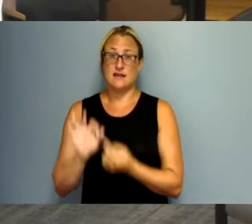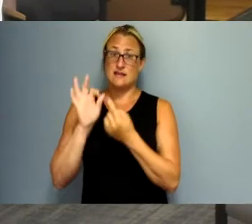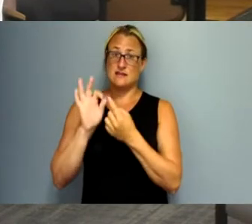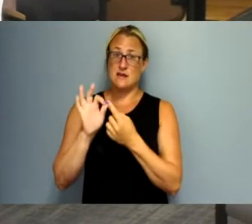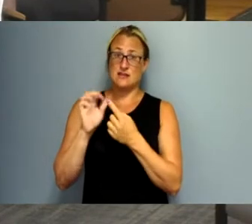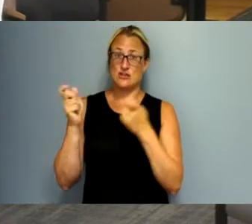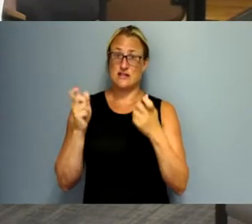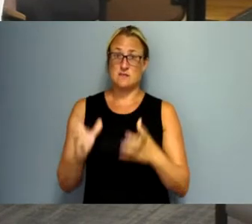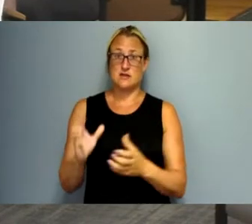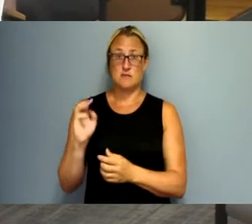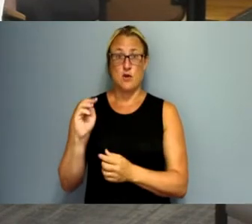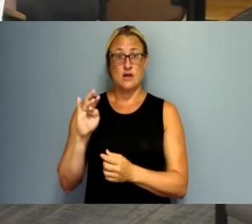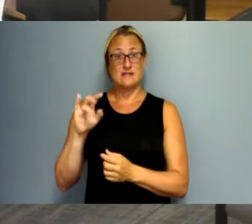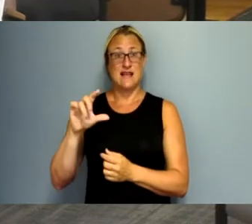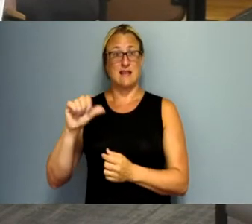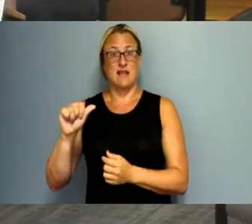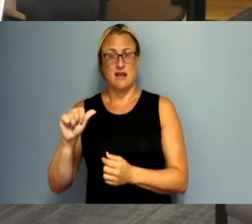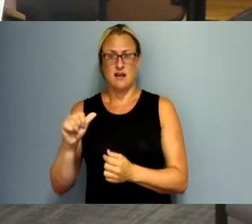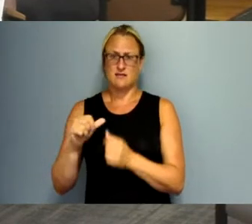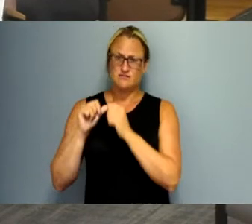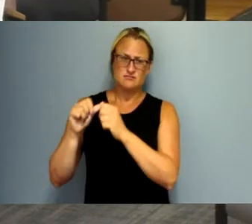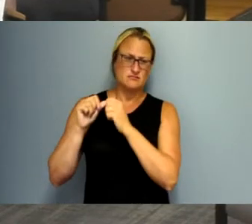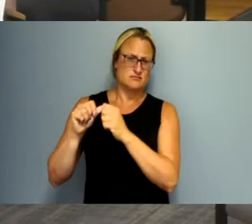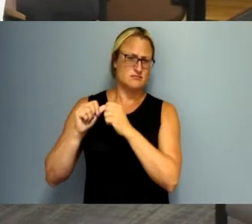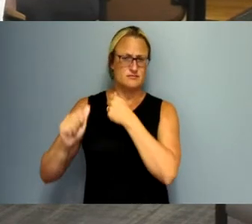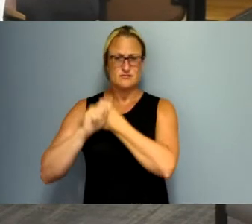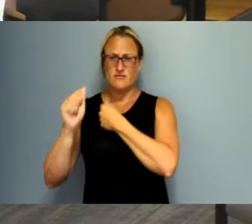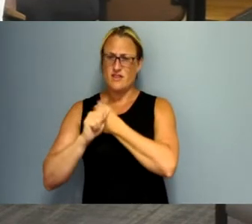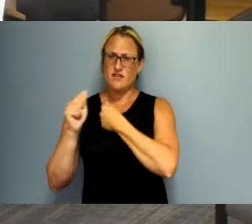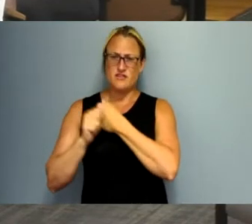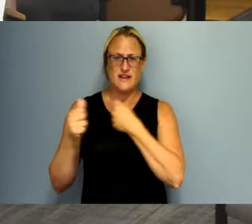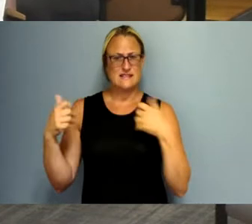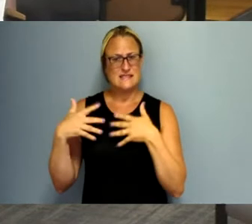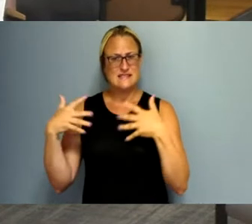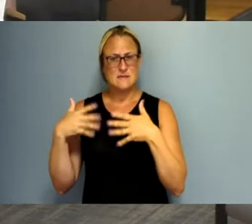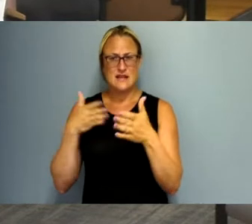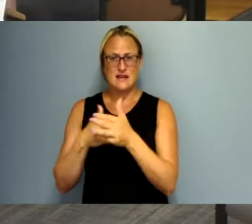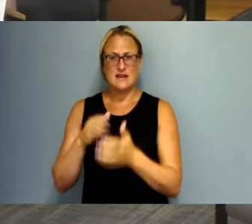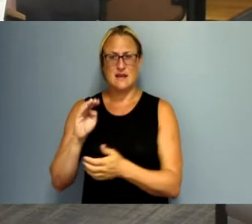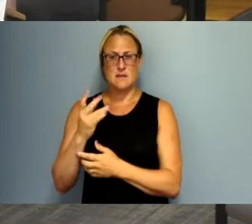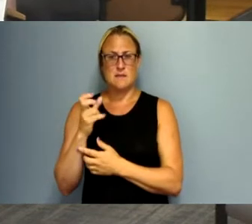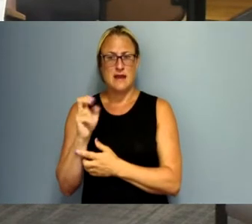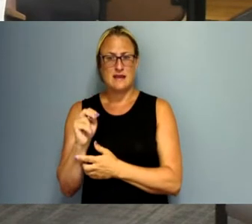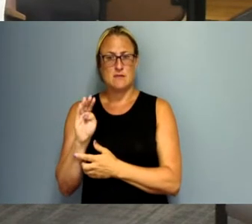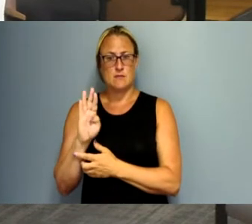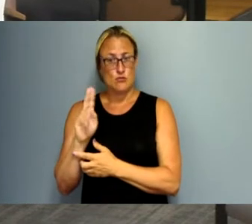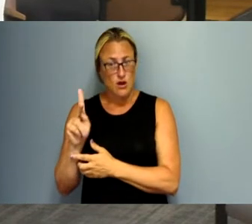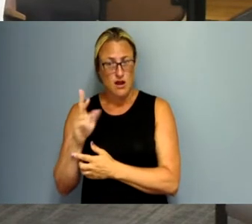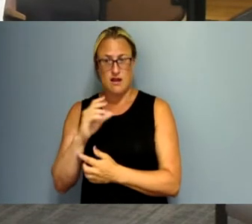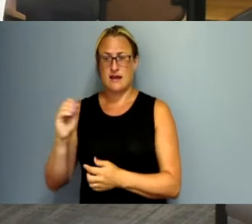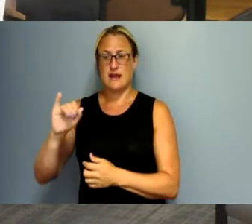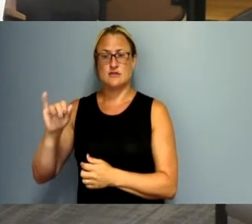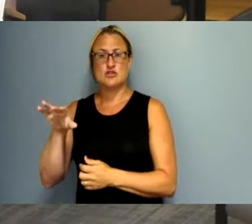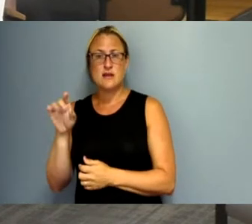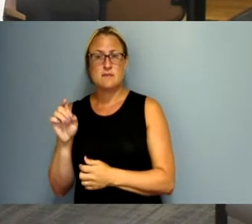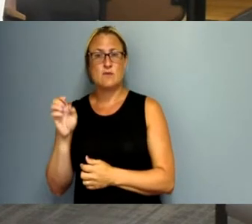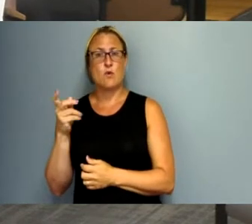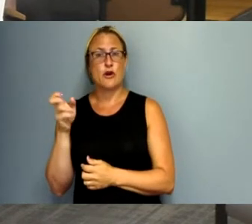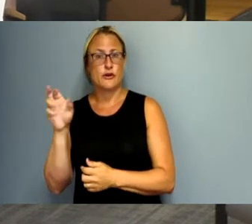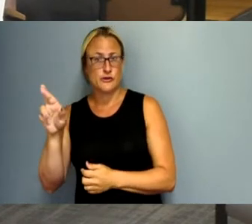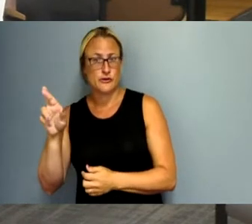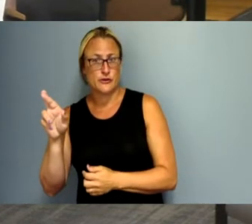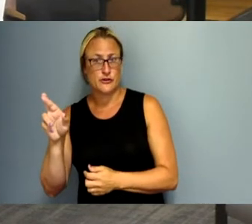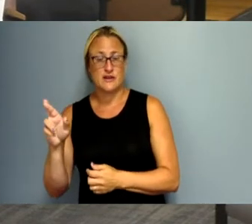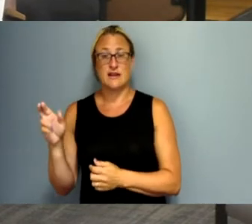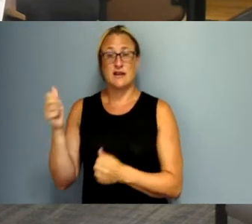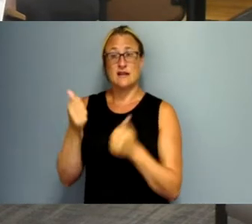have unleashed a campaign of threats and intimidation against Megan Brock and Jamie Walker. Commissioner Mersaglia referred to